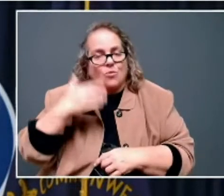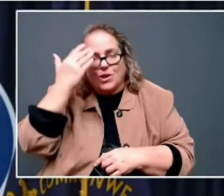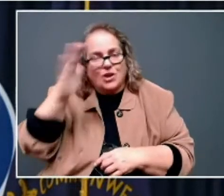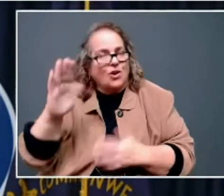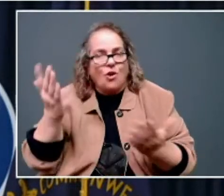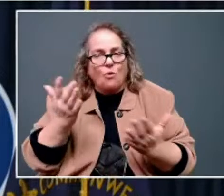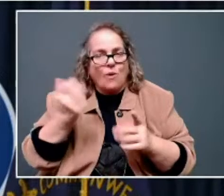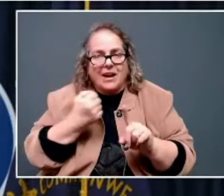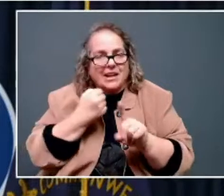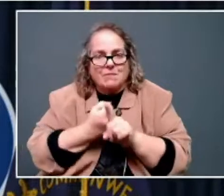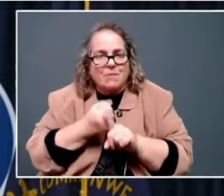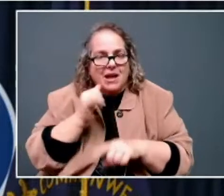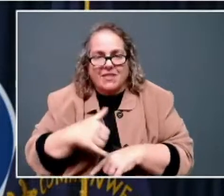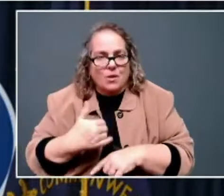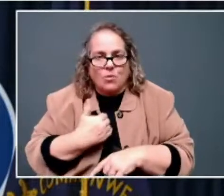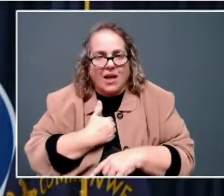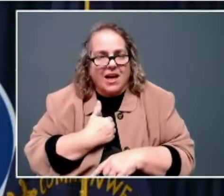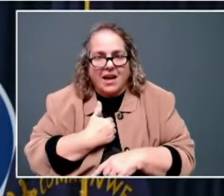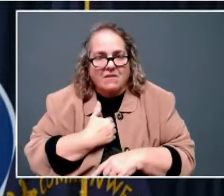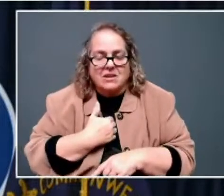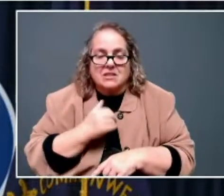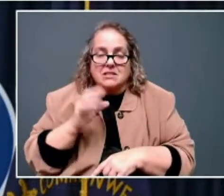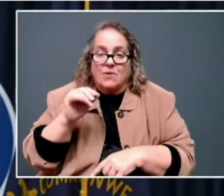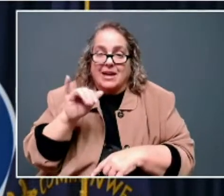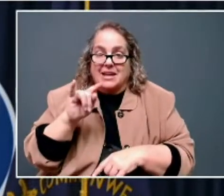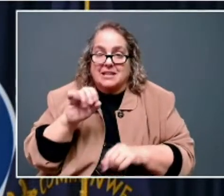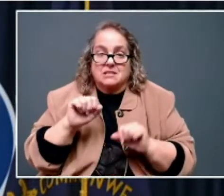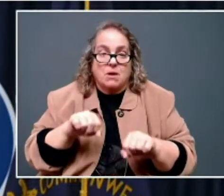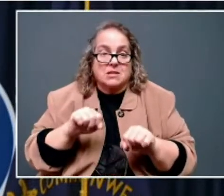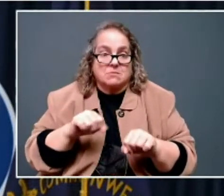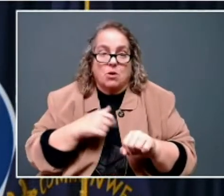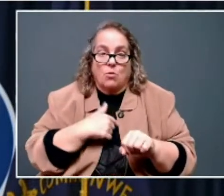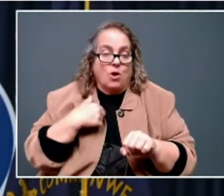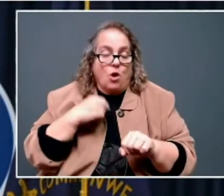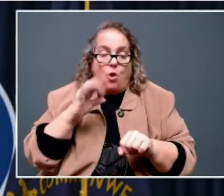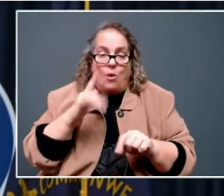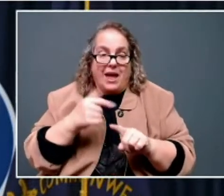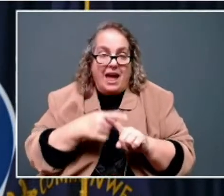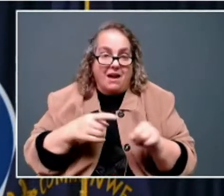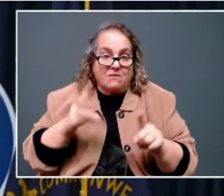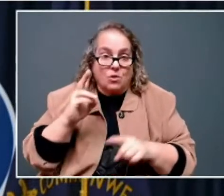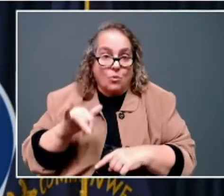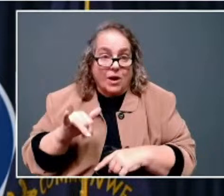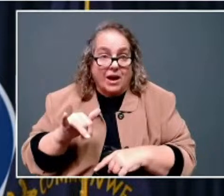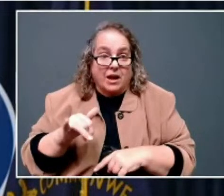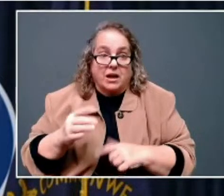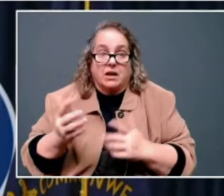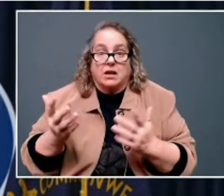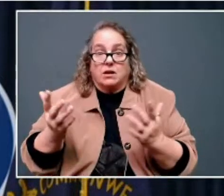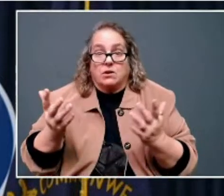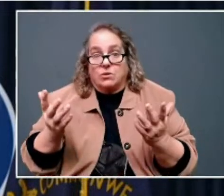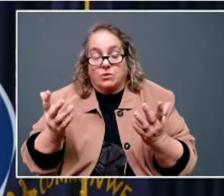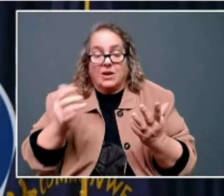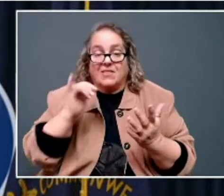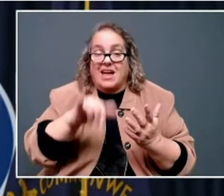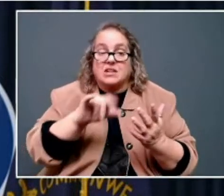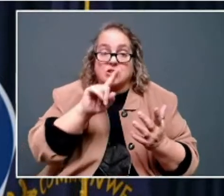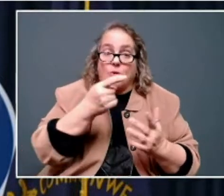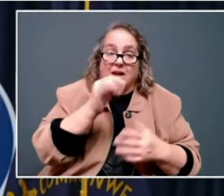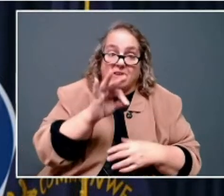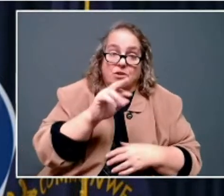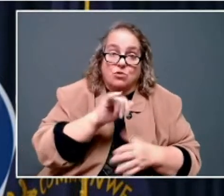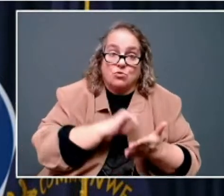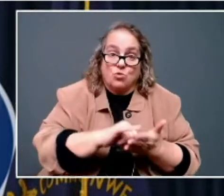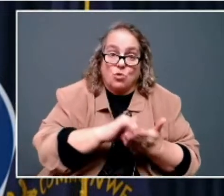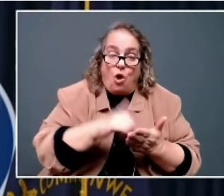has, but it's possible that we are only halfway there, and that would only be if New York has peaked. So we're